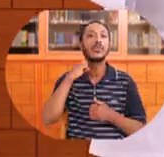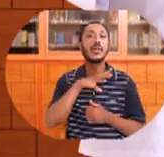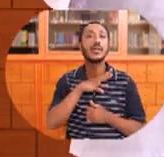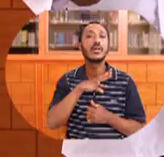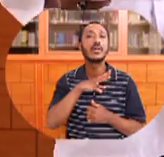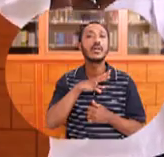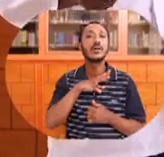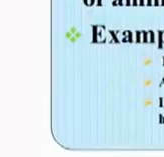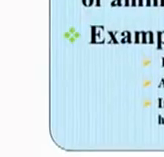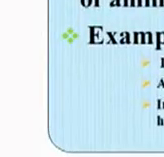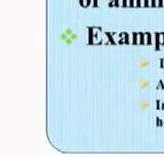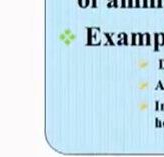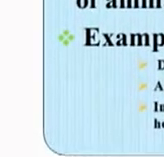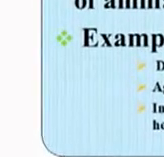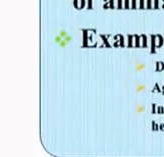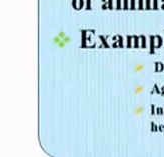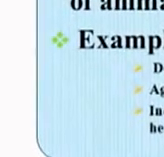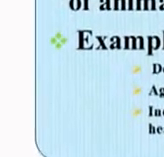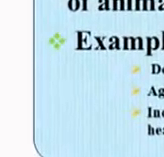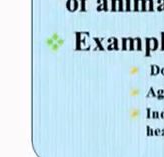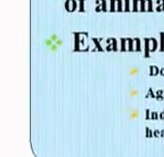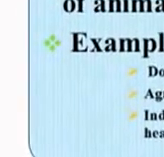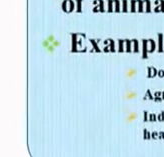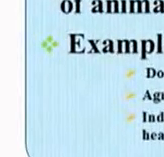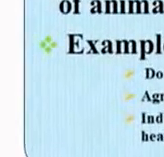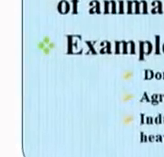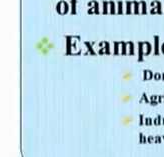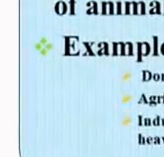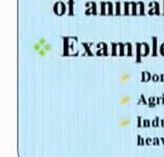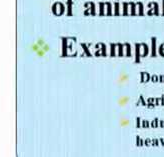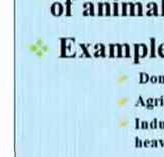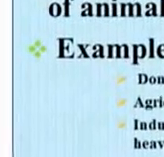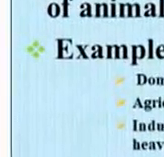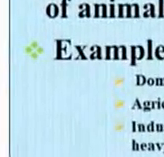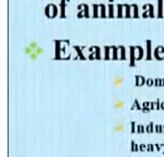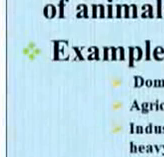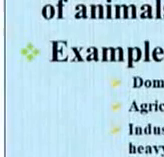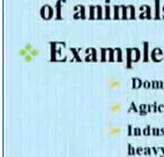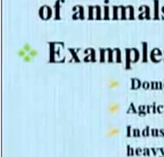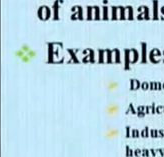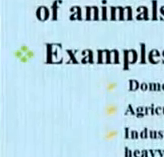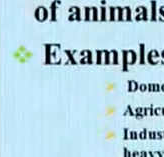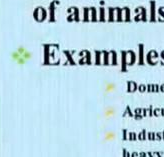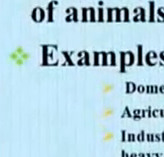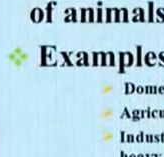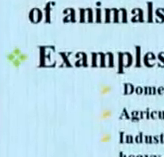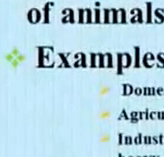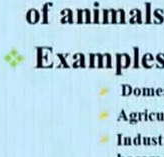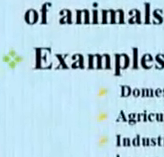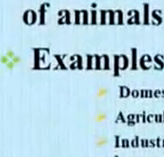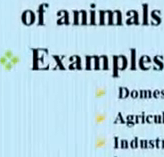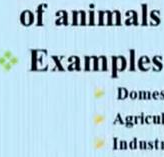removed from our homes, like solid or liquid substances. Agricultural